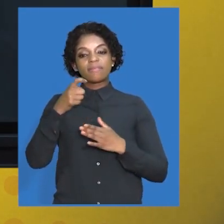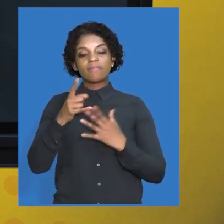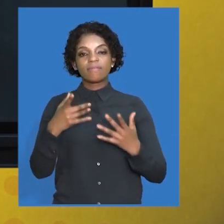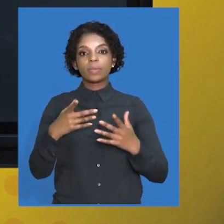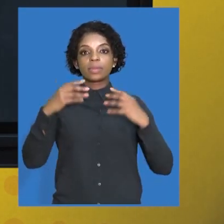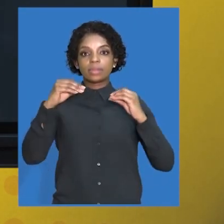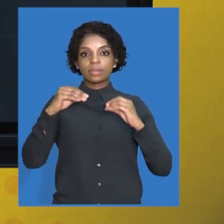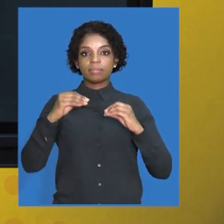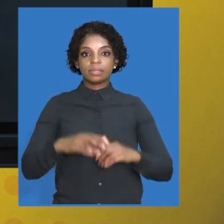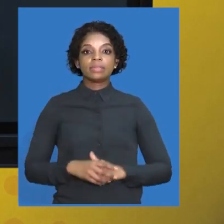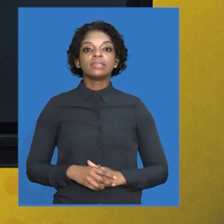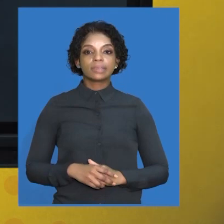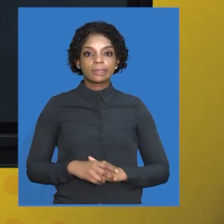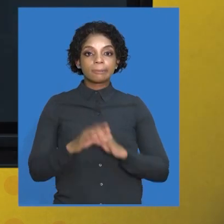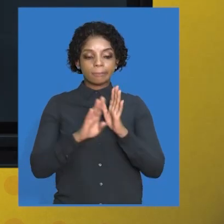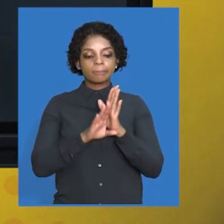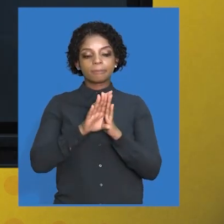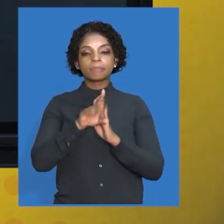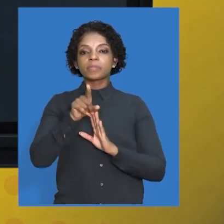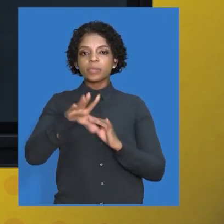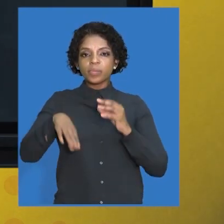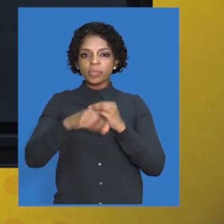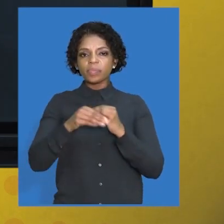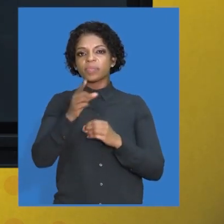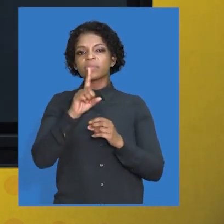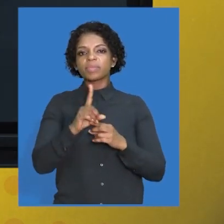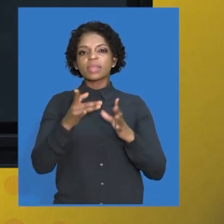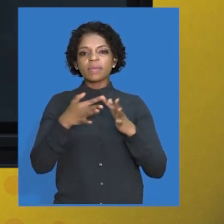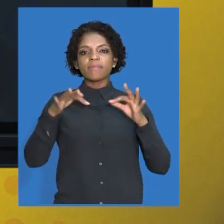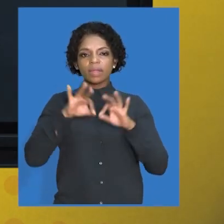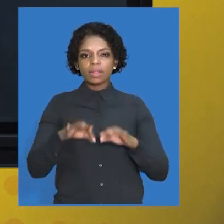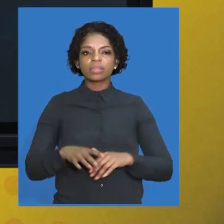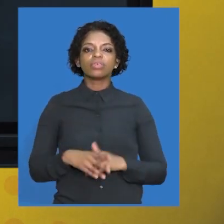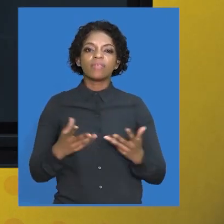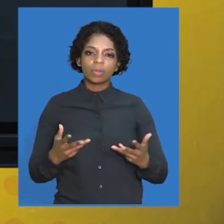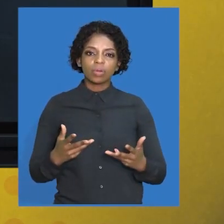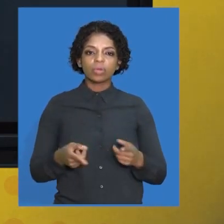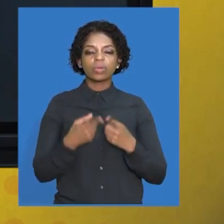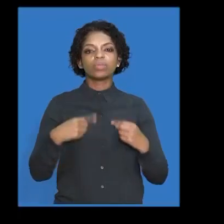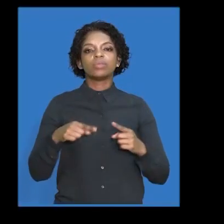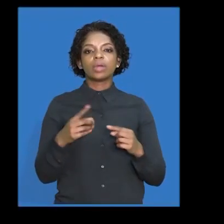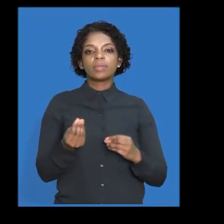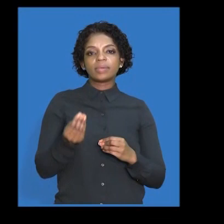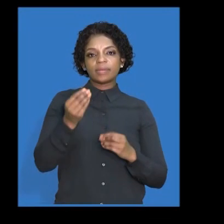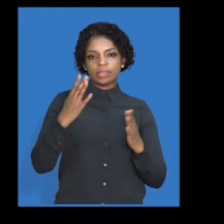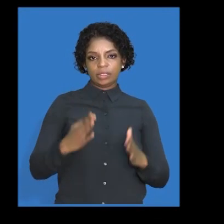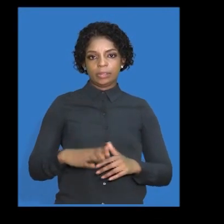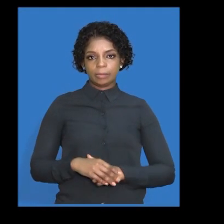the share price go up, which is going to add value to our investors.